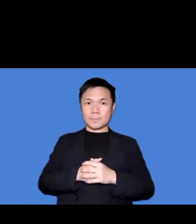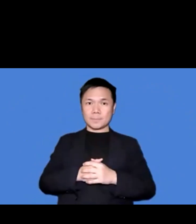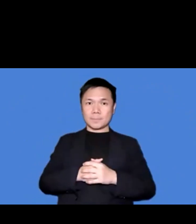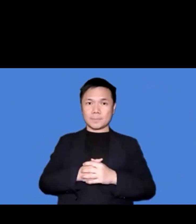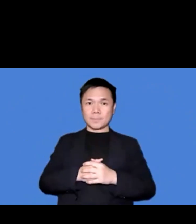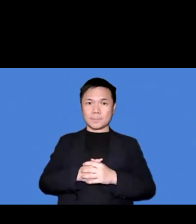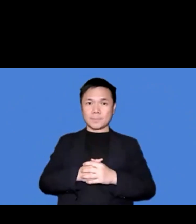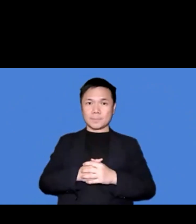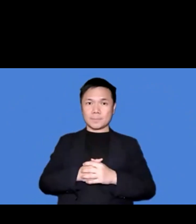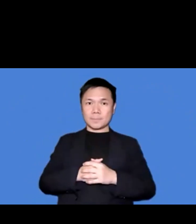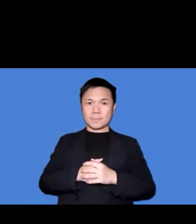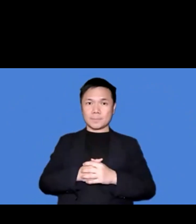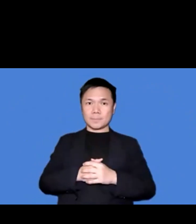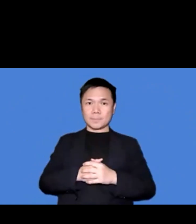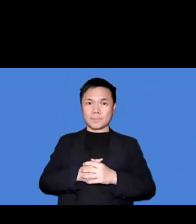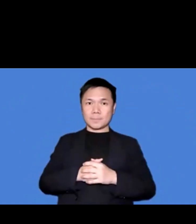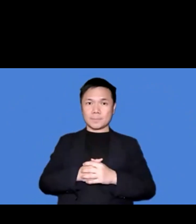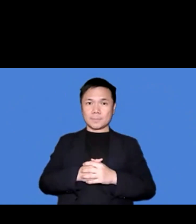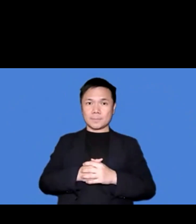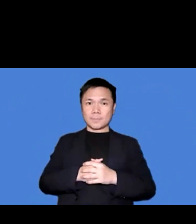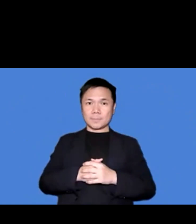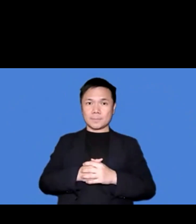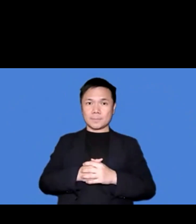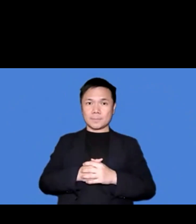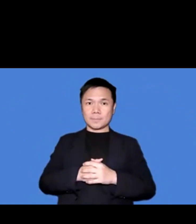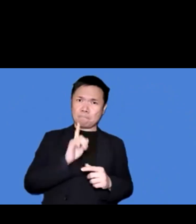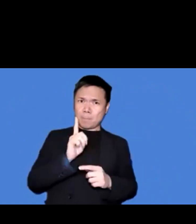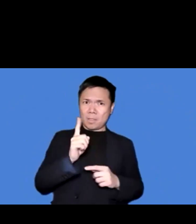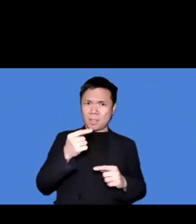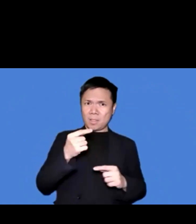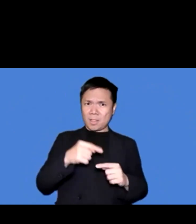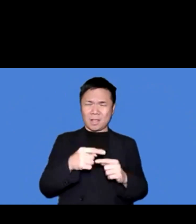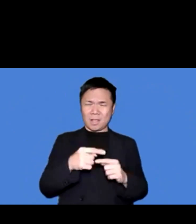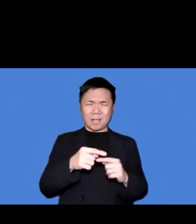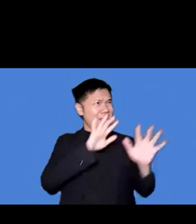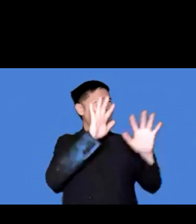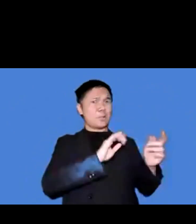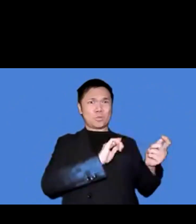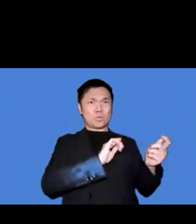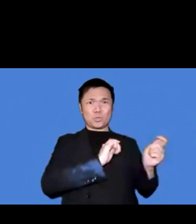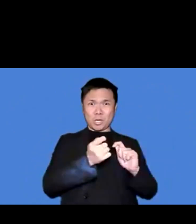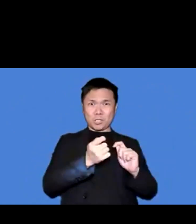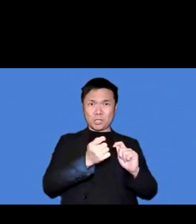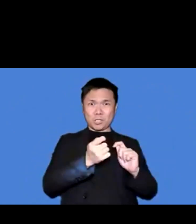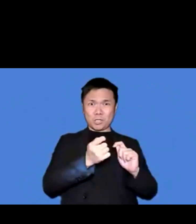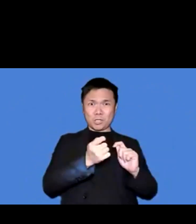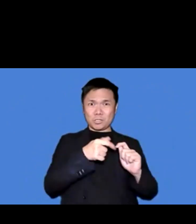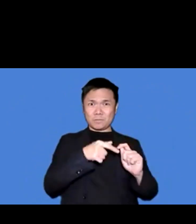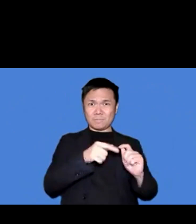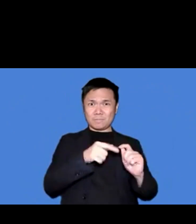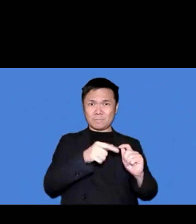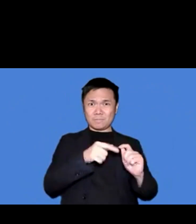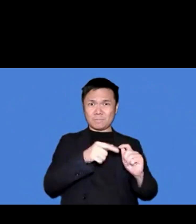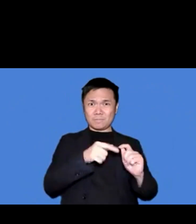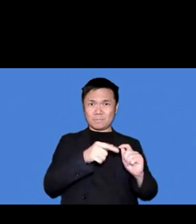omitted the climate change. So similarly, even in the Indian domain, we have Section 8 of RPWD Act, which does